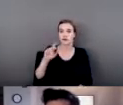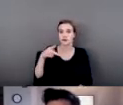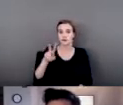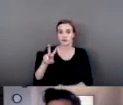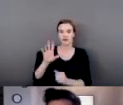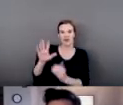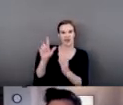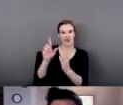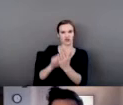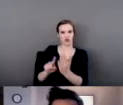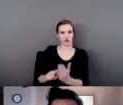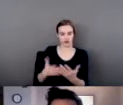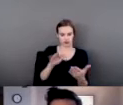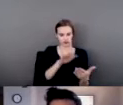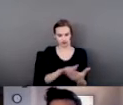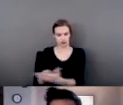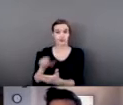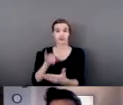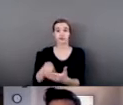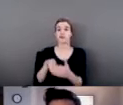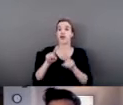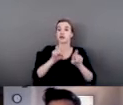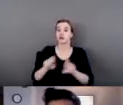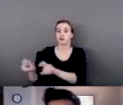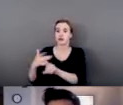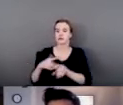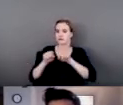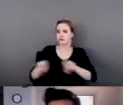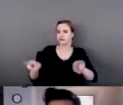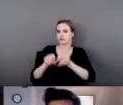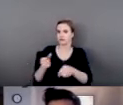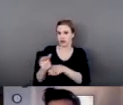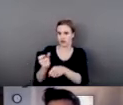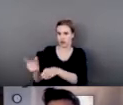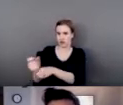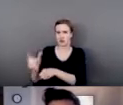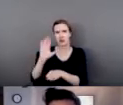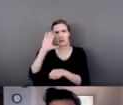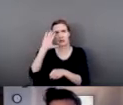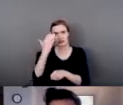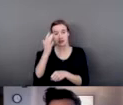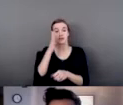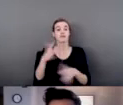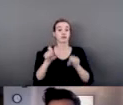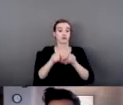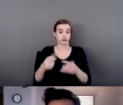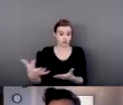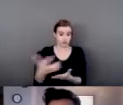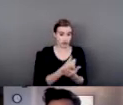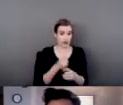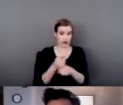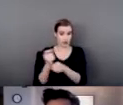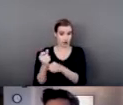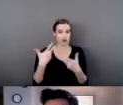ongoing survey. They conduct data every year, and I believe they analyze it every 5. I know this report